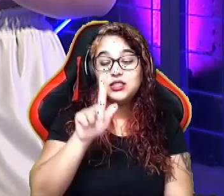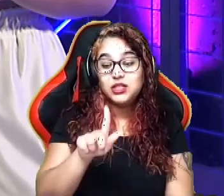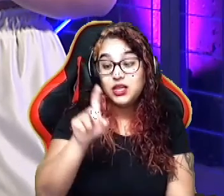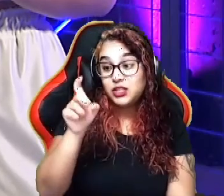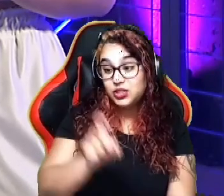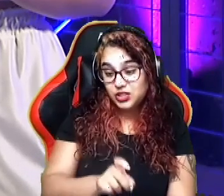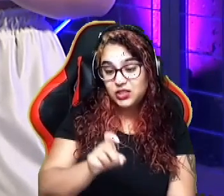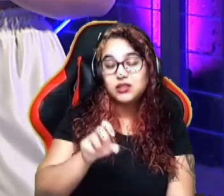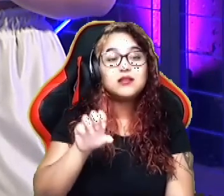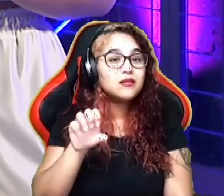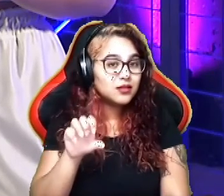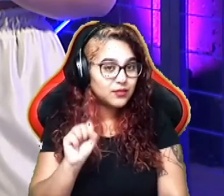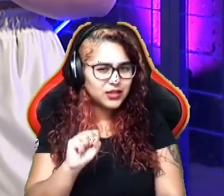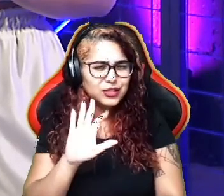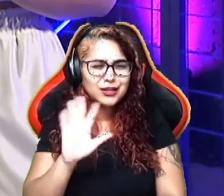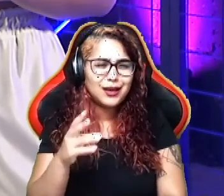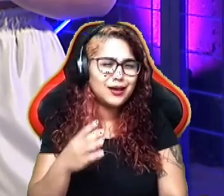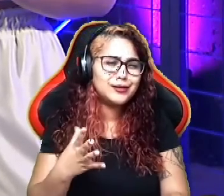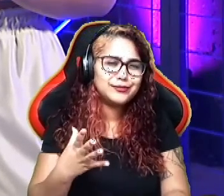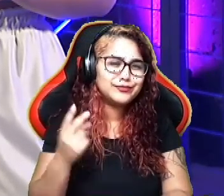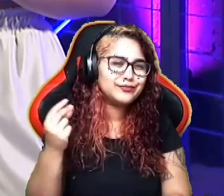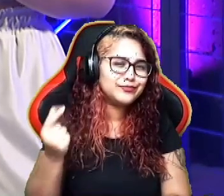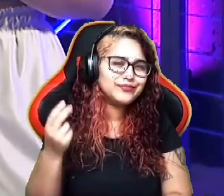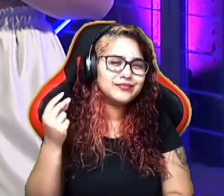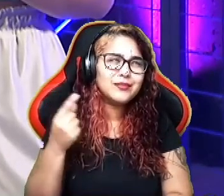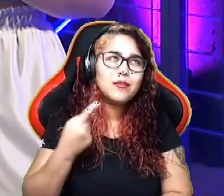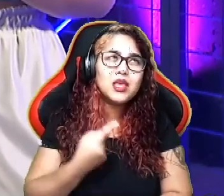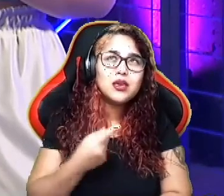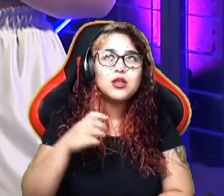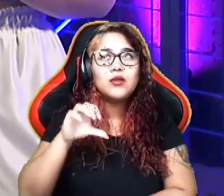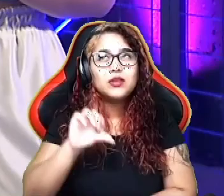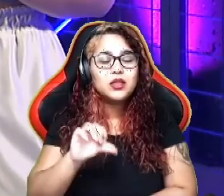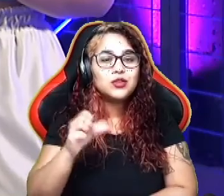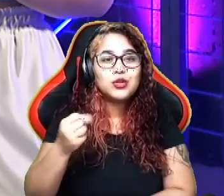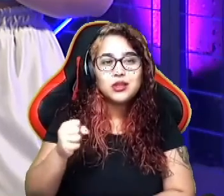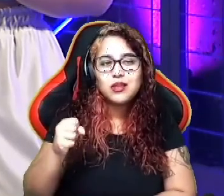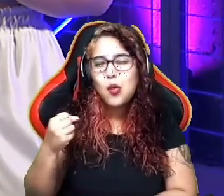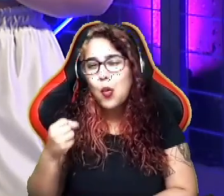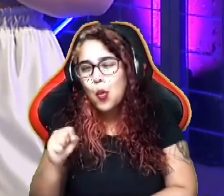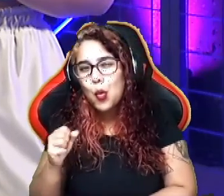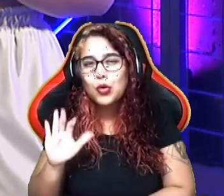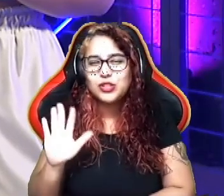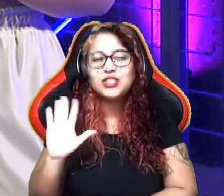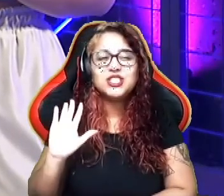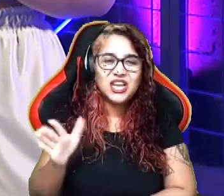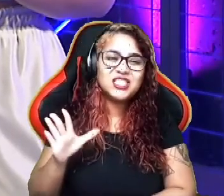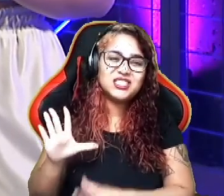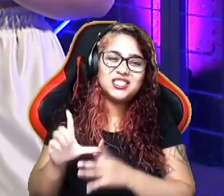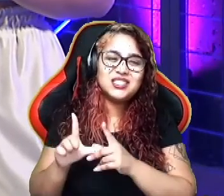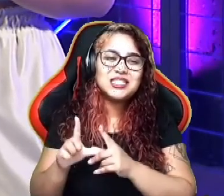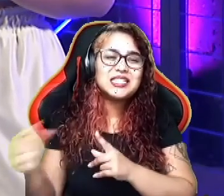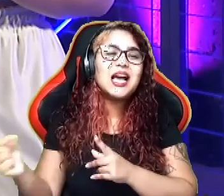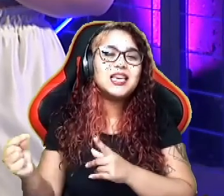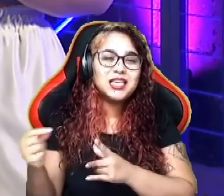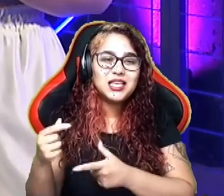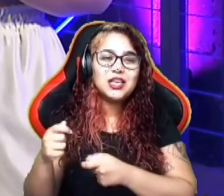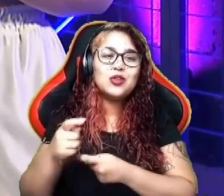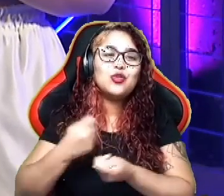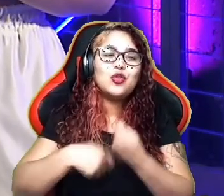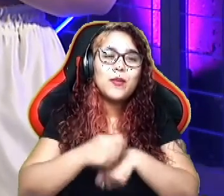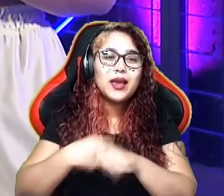computers that are compatible with the ZX Spectrum. It's been out of the market